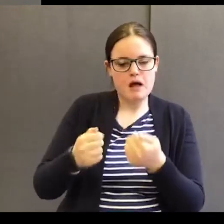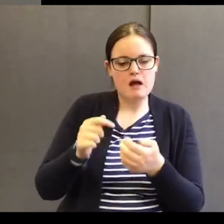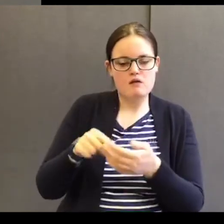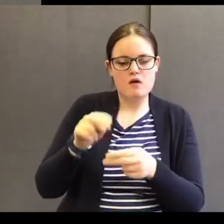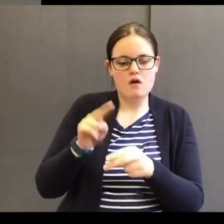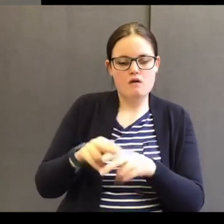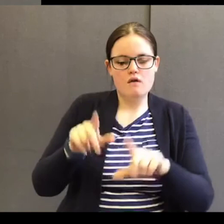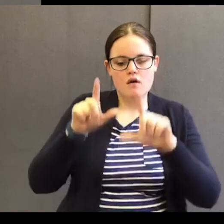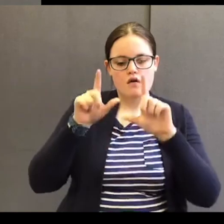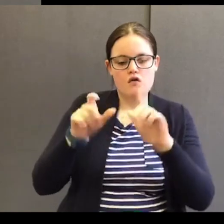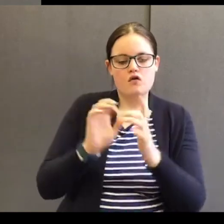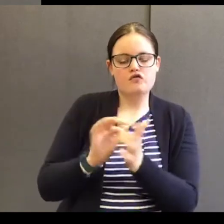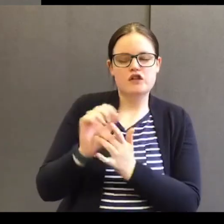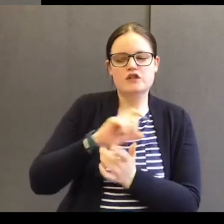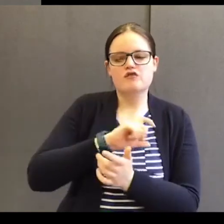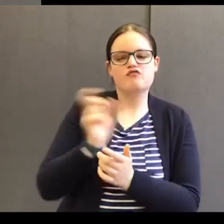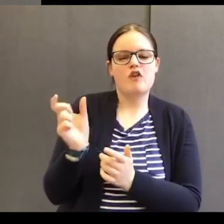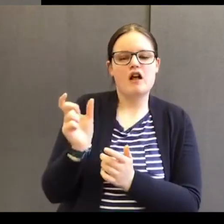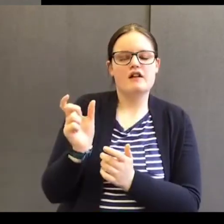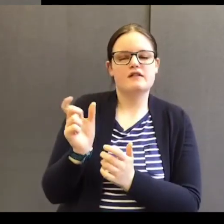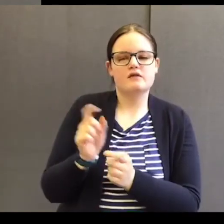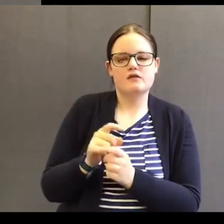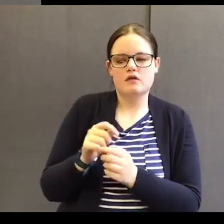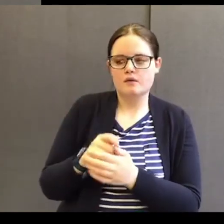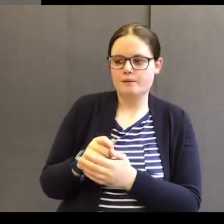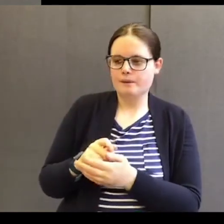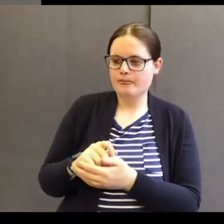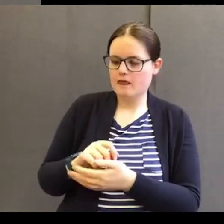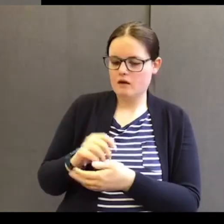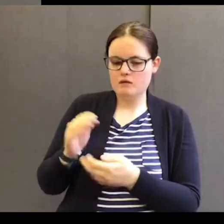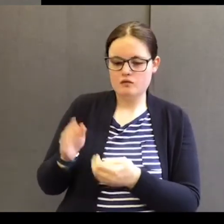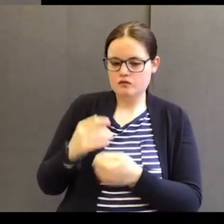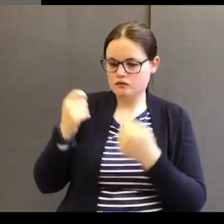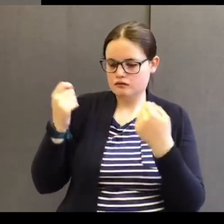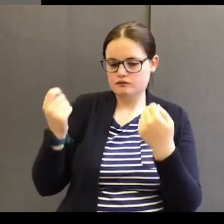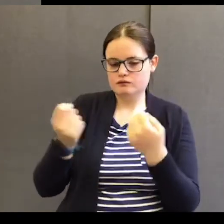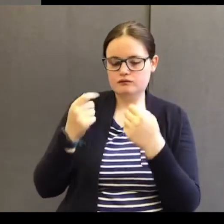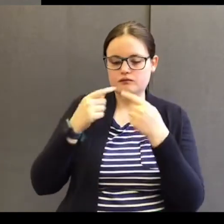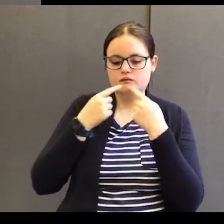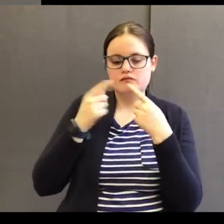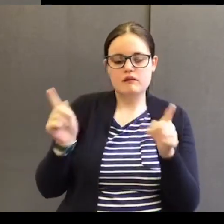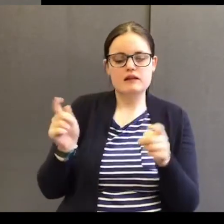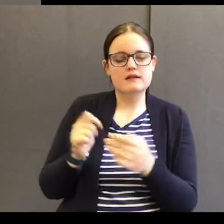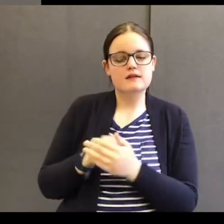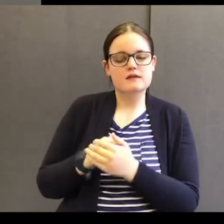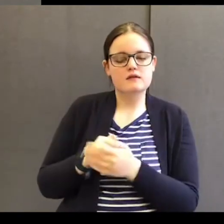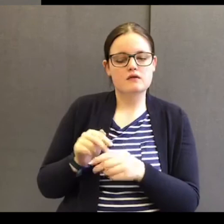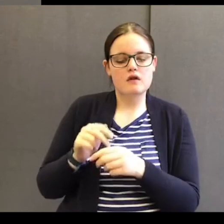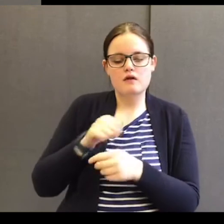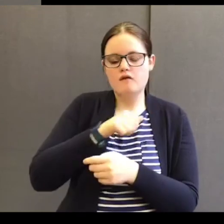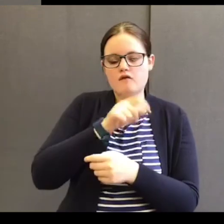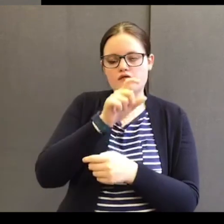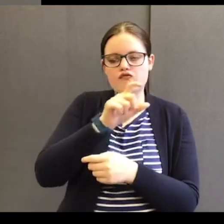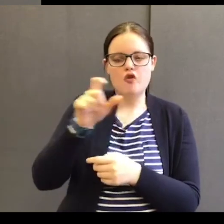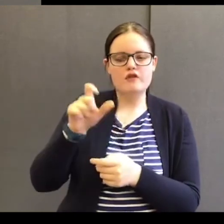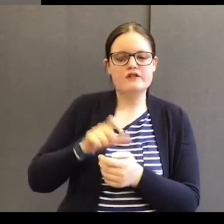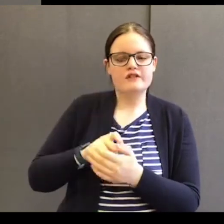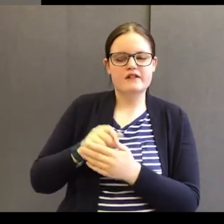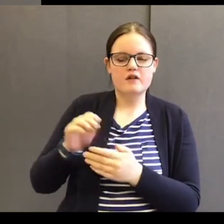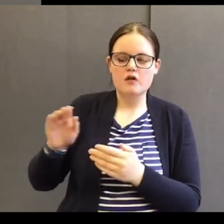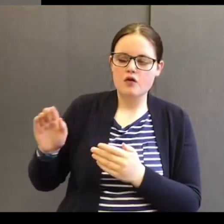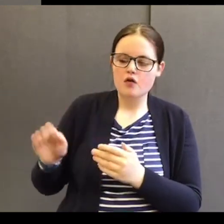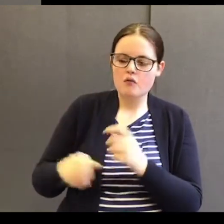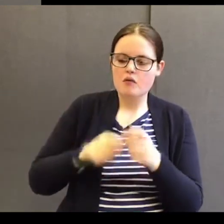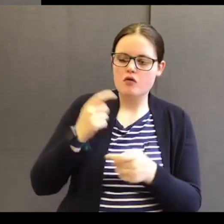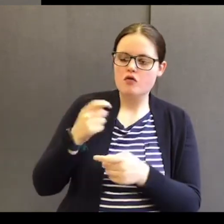show the power of the Lord Jesus Christ and the all-conquering message